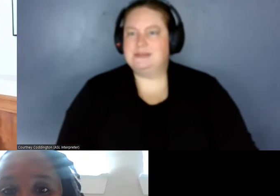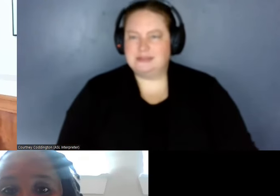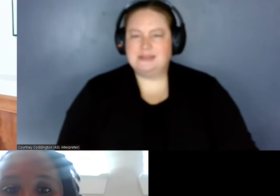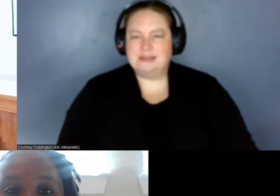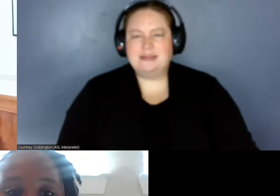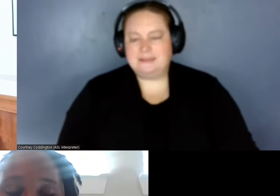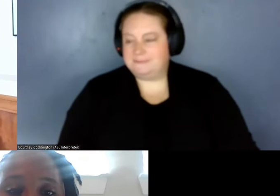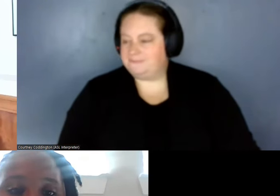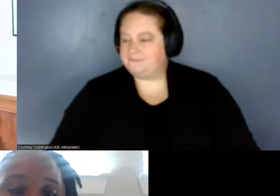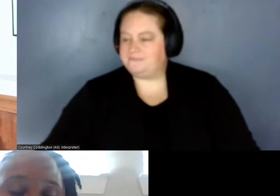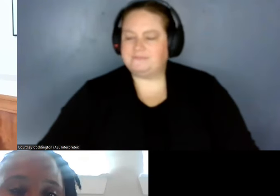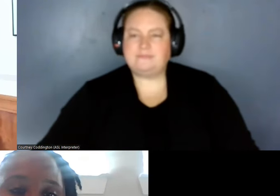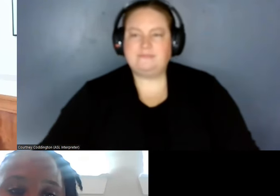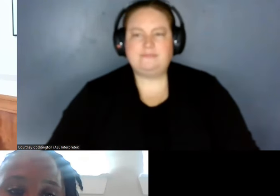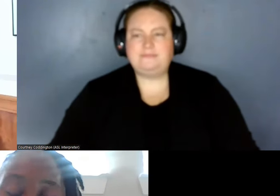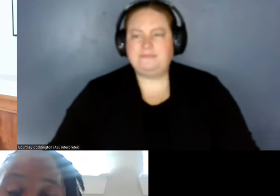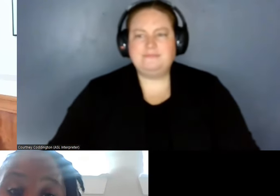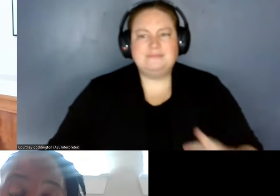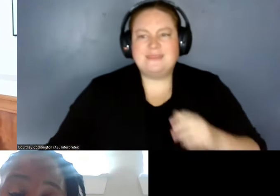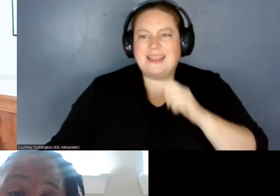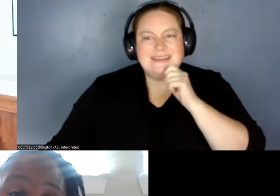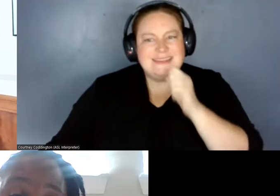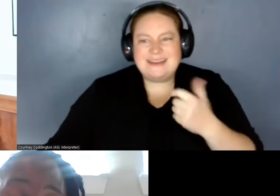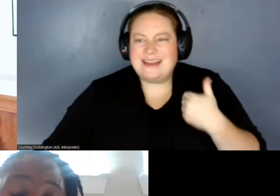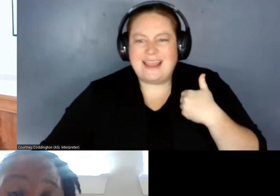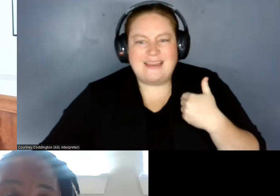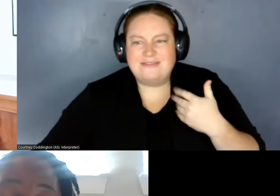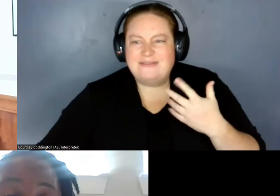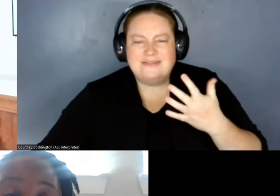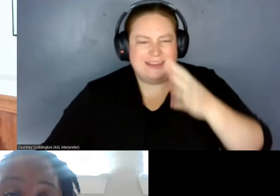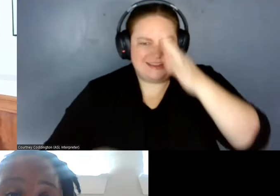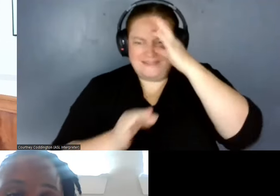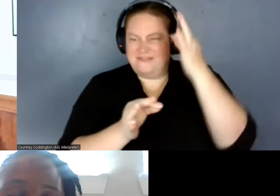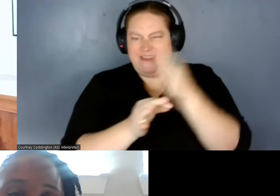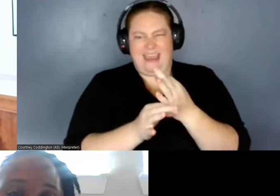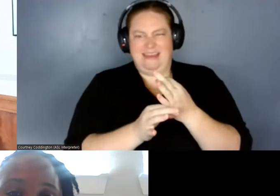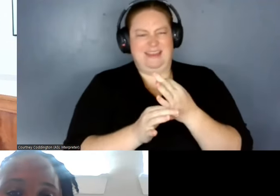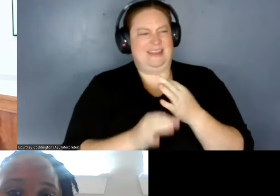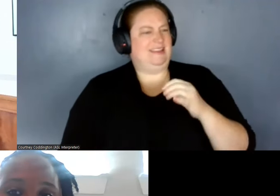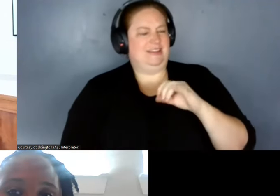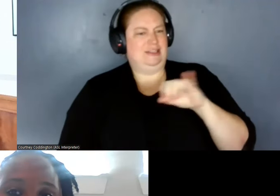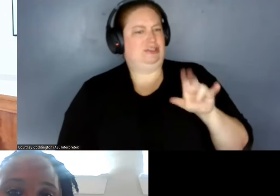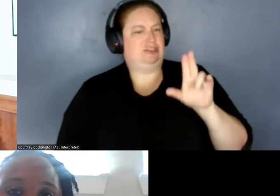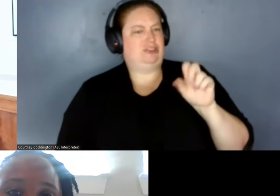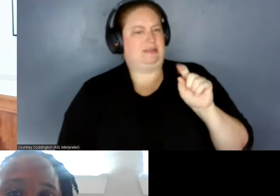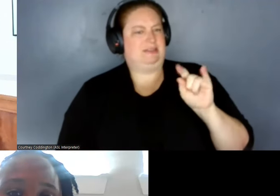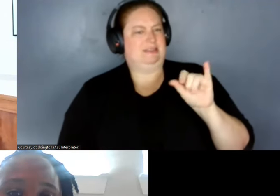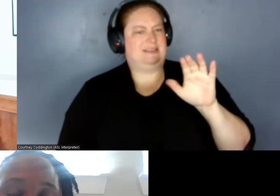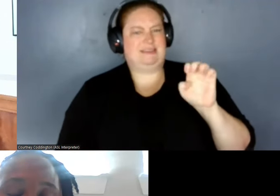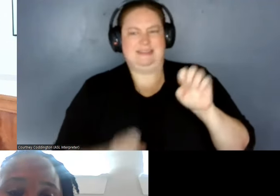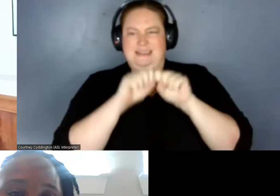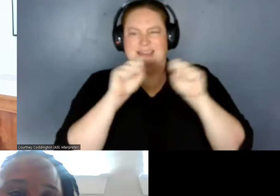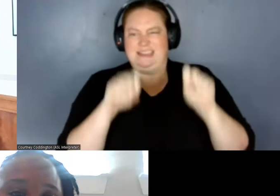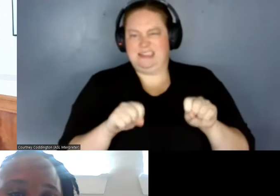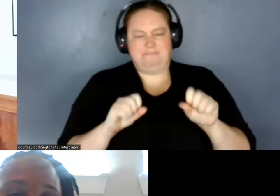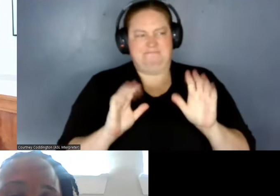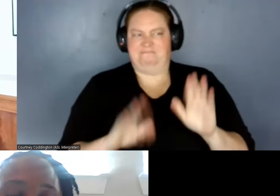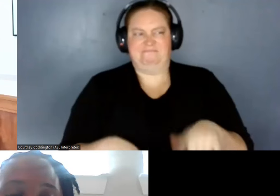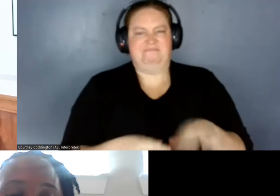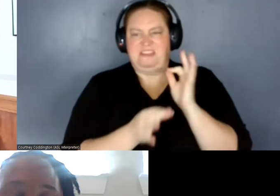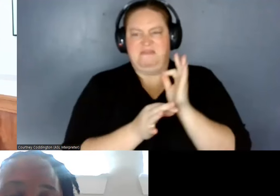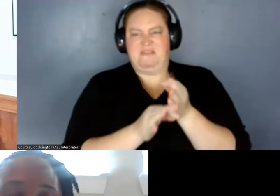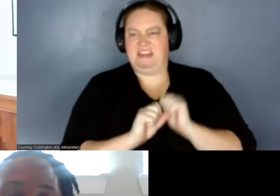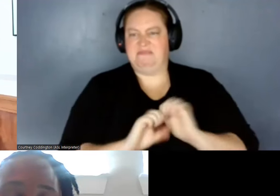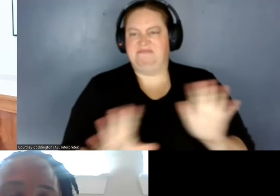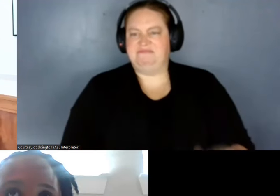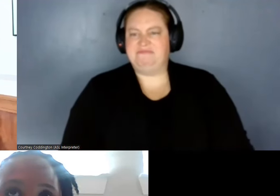I didn't see it any other way. I didn't really have faith in the justice system because I wanted to take things